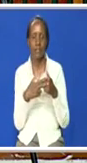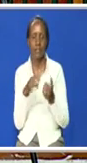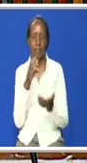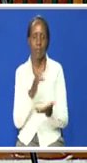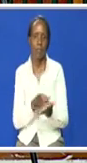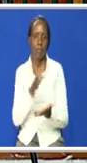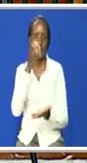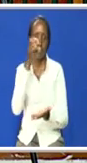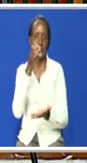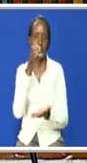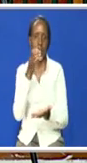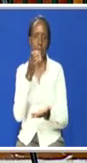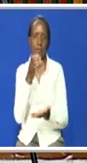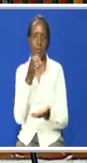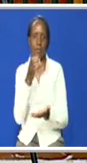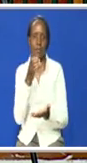tops.